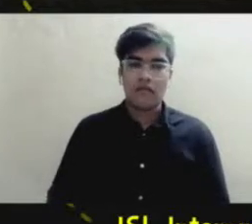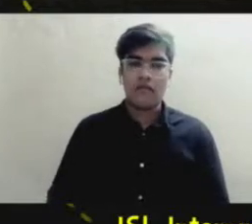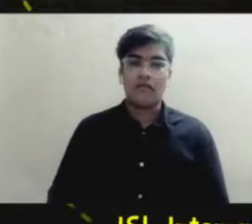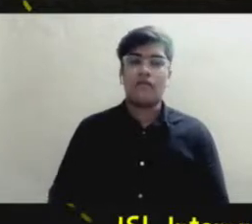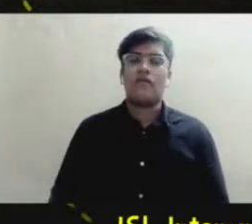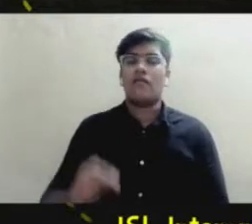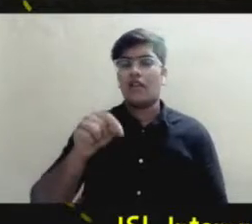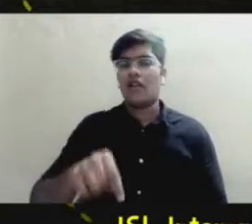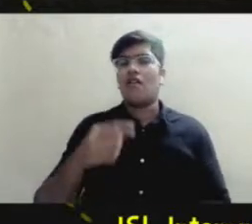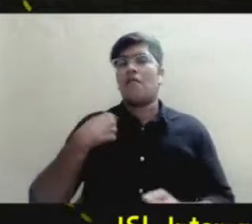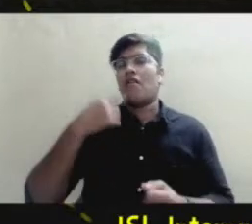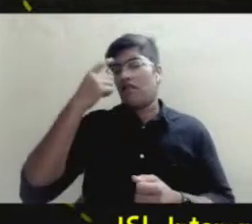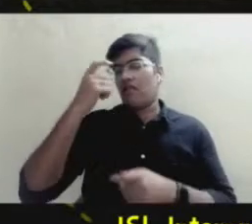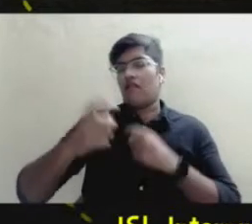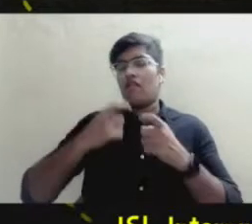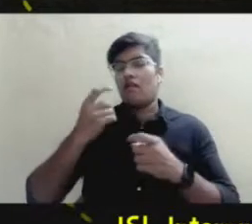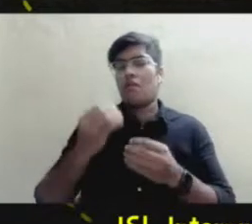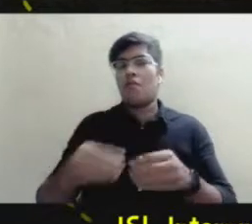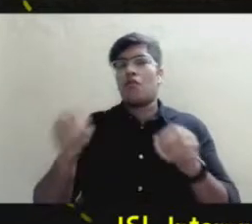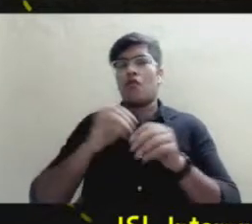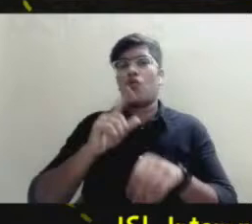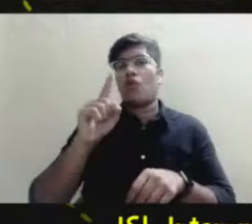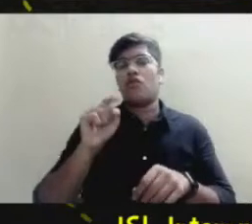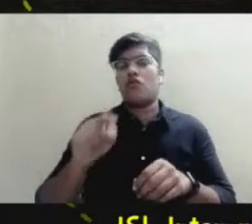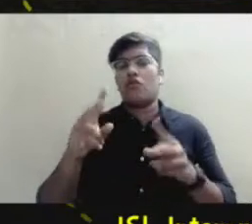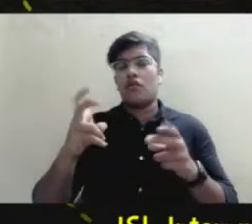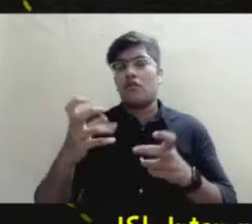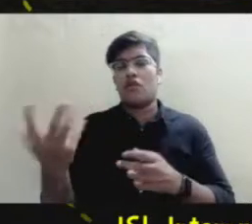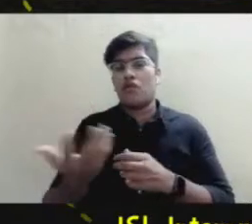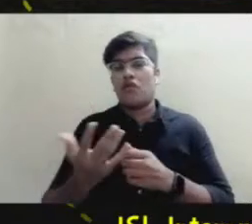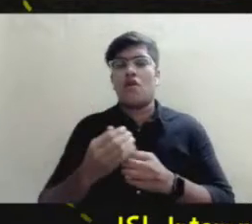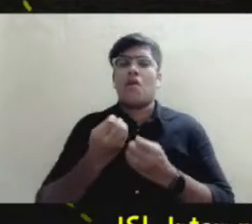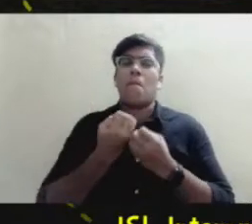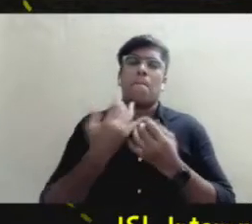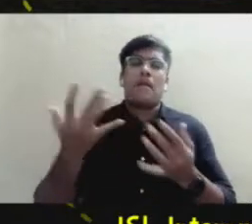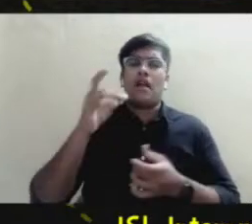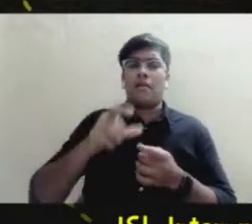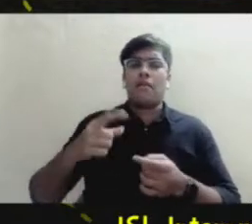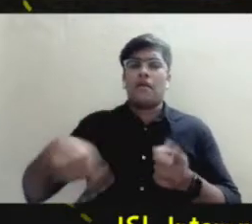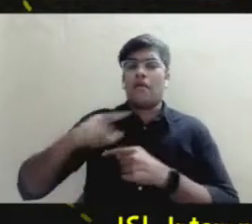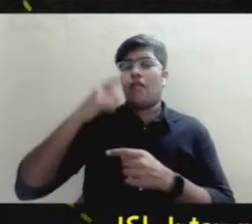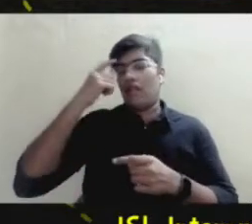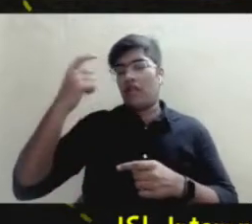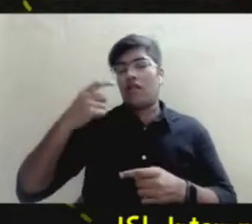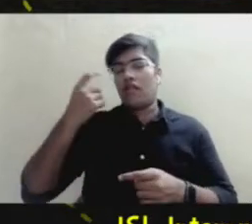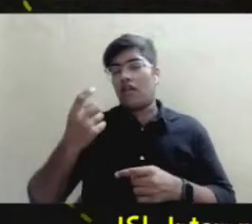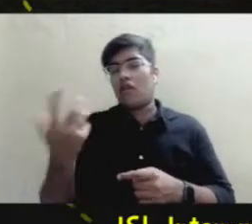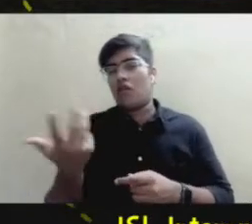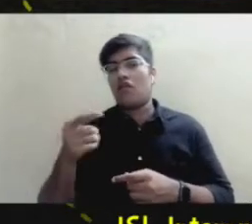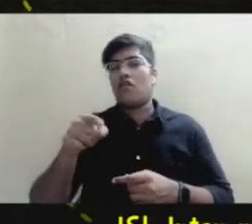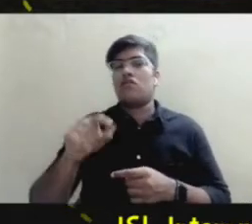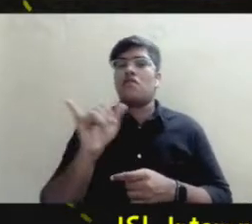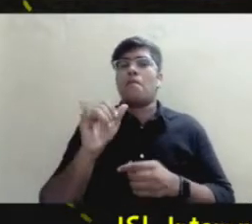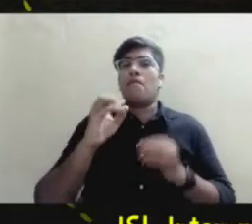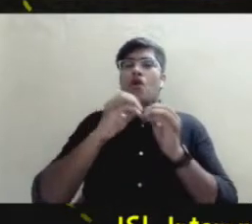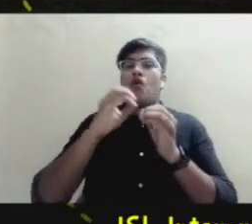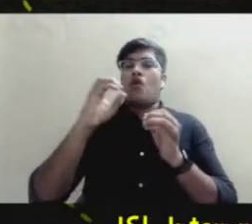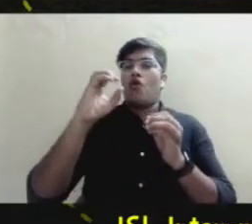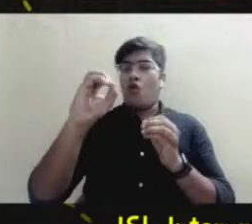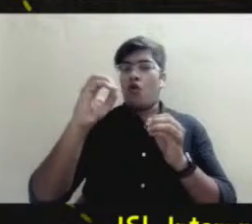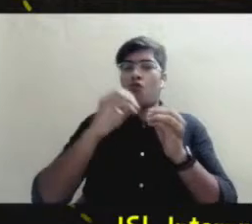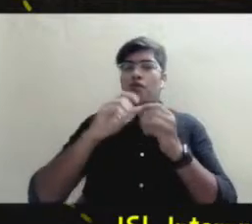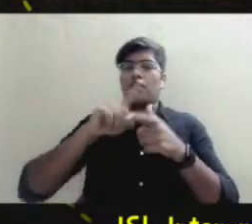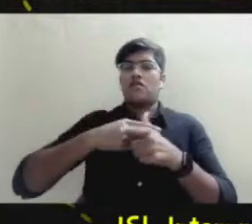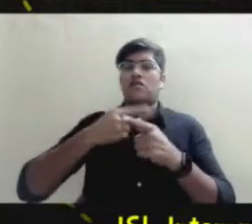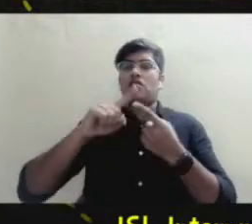me think about the fact that a lot of people often think about these kinds of descriptions as objectification. This is a huge question that comes up,